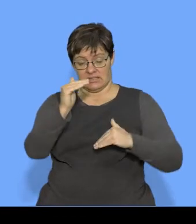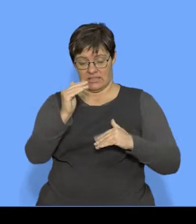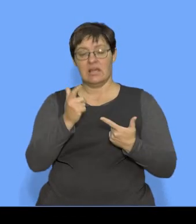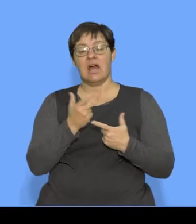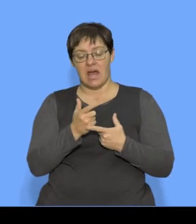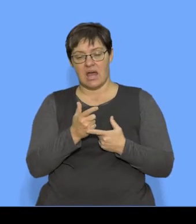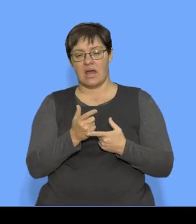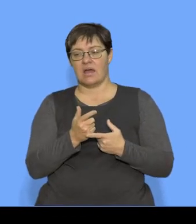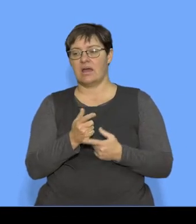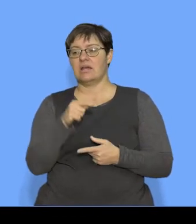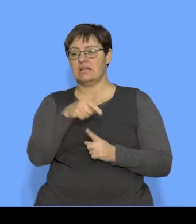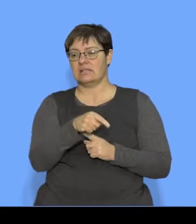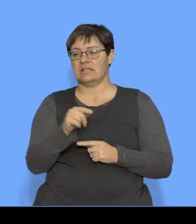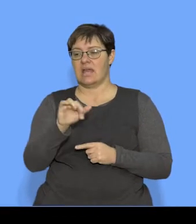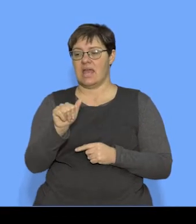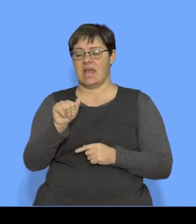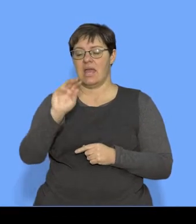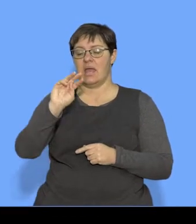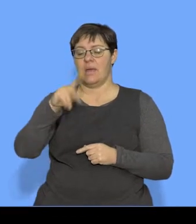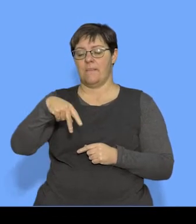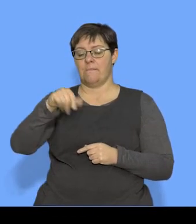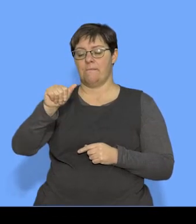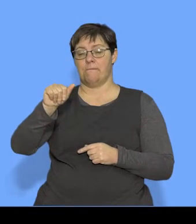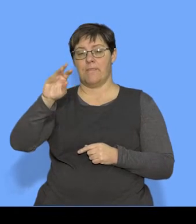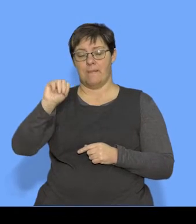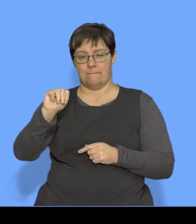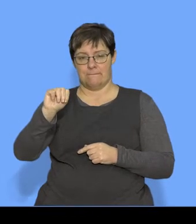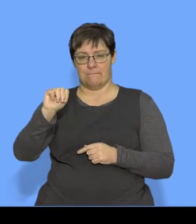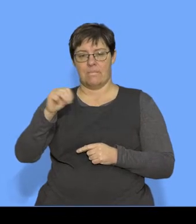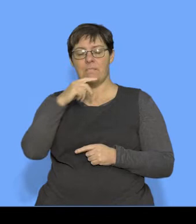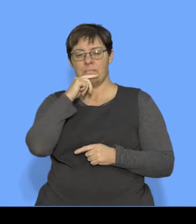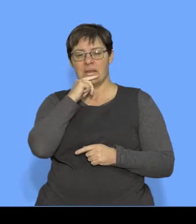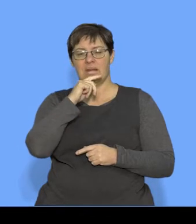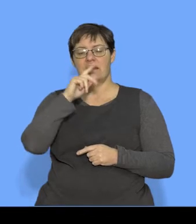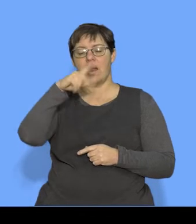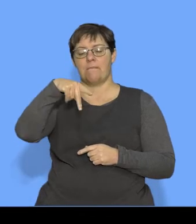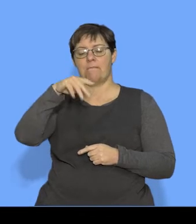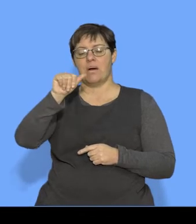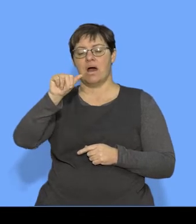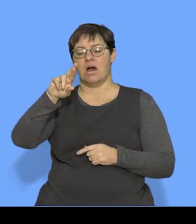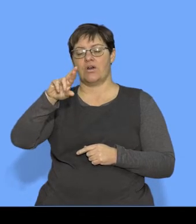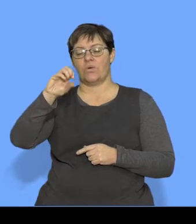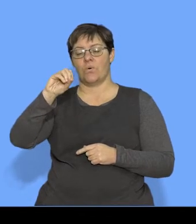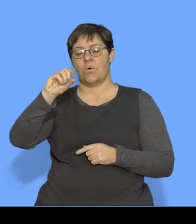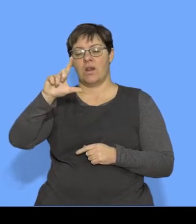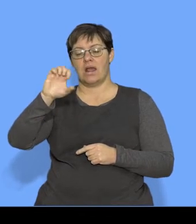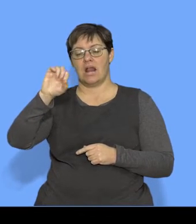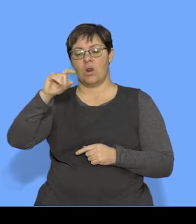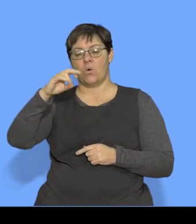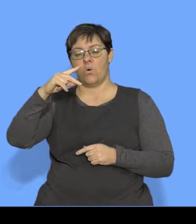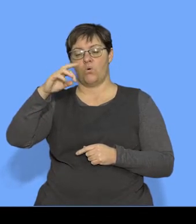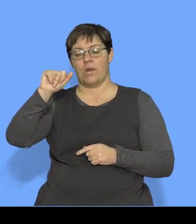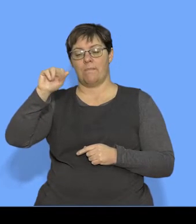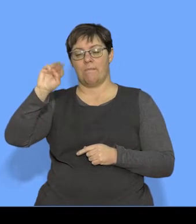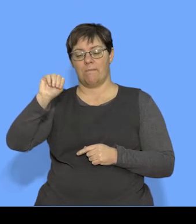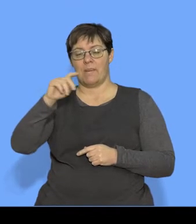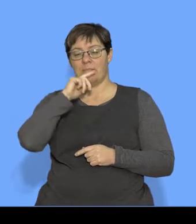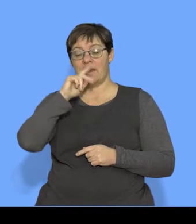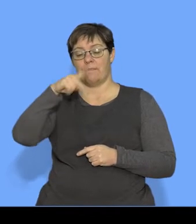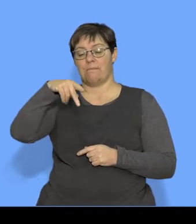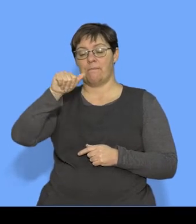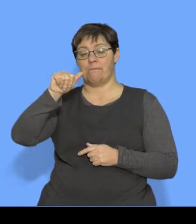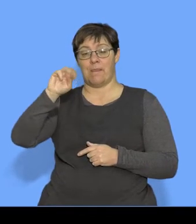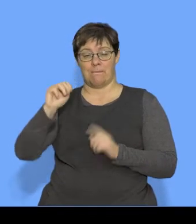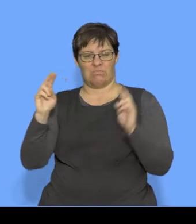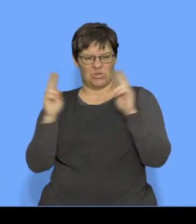FIHG is a PAM, right? PAM means it's short for parallelogram, by the way. And then my reason for